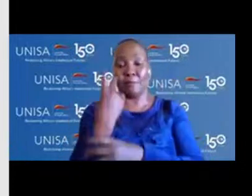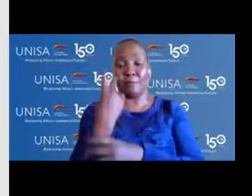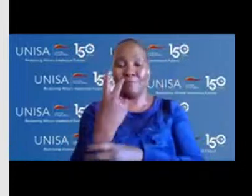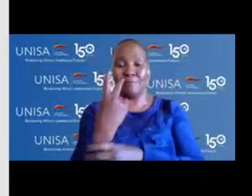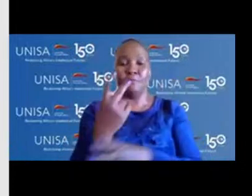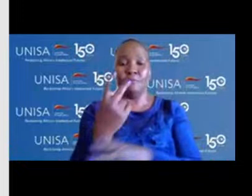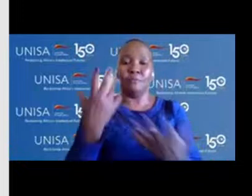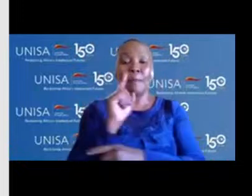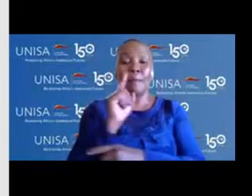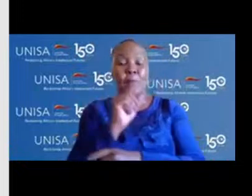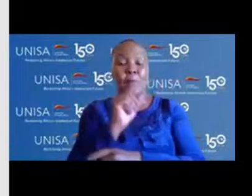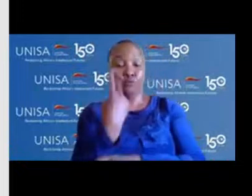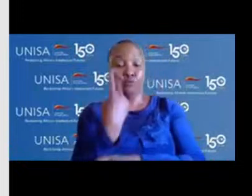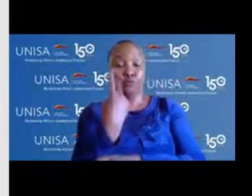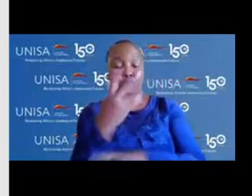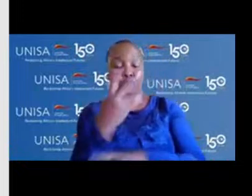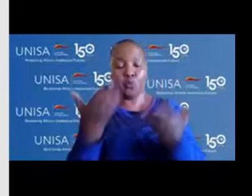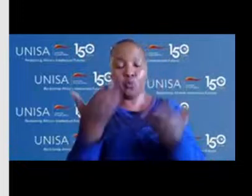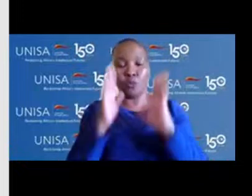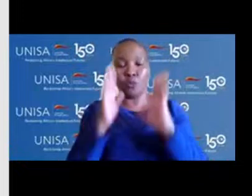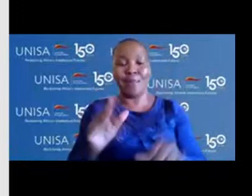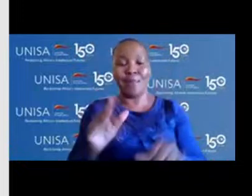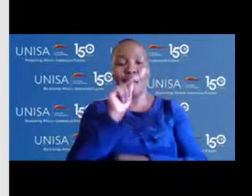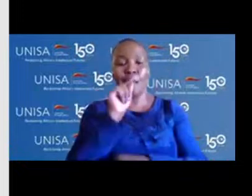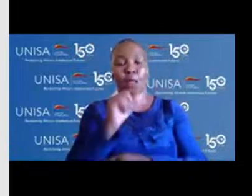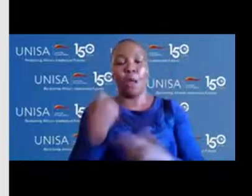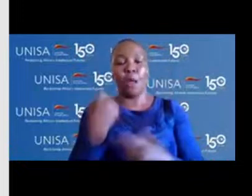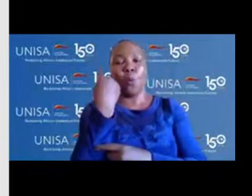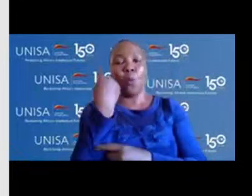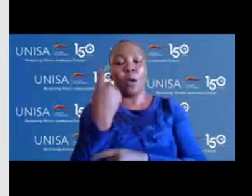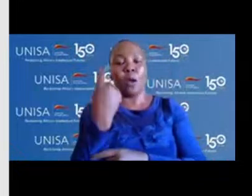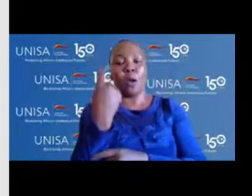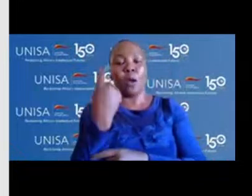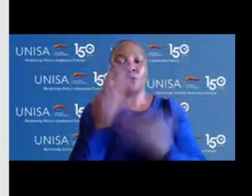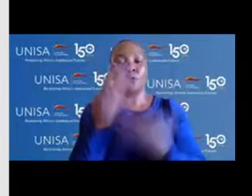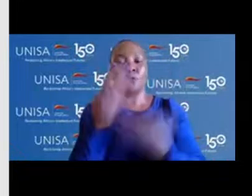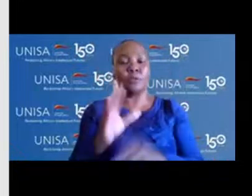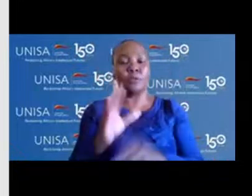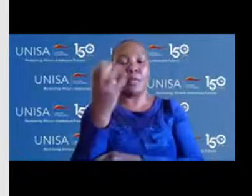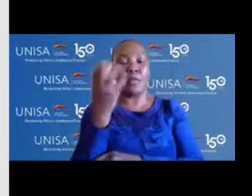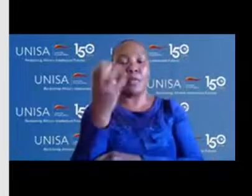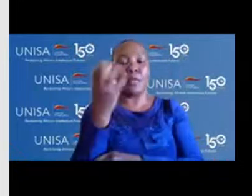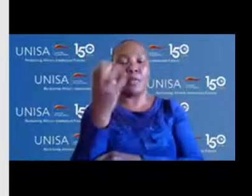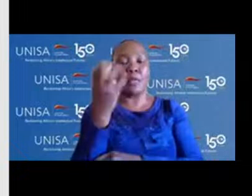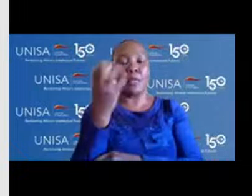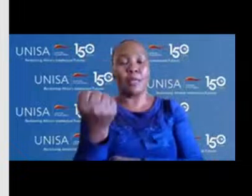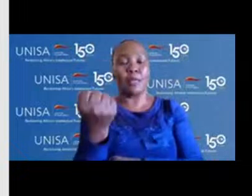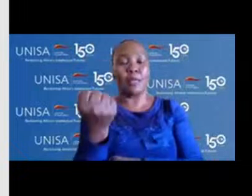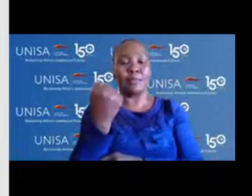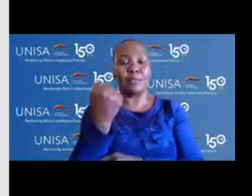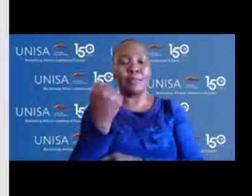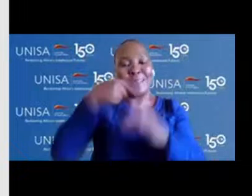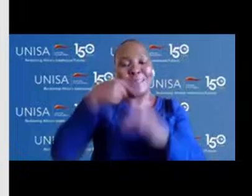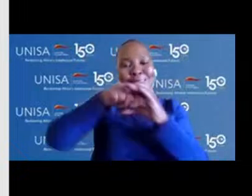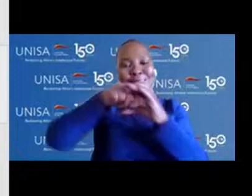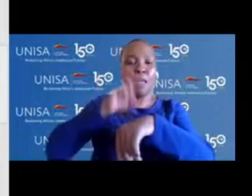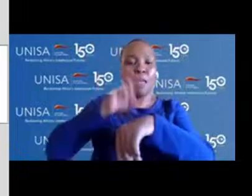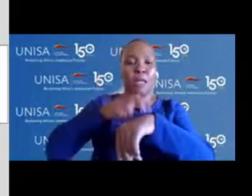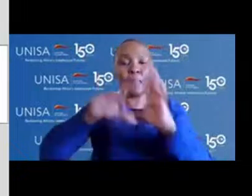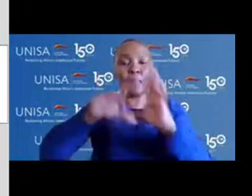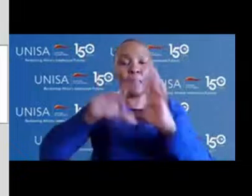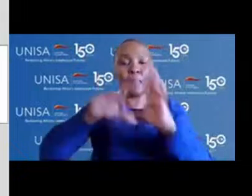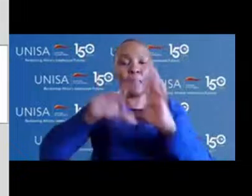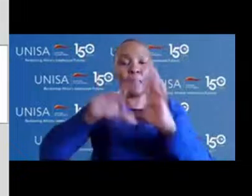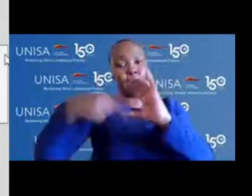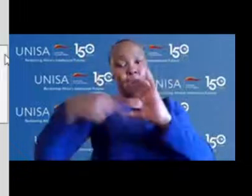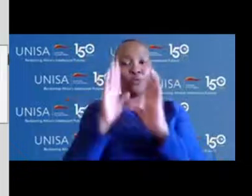But those 2 students, you may find that one of the students has a deeper need than the other student. It is therefore important that you provide